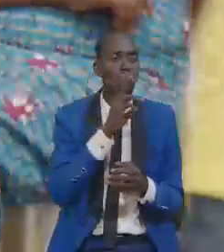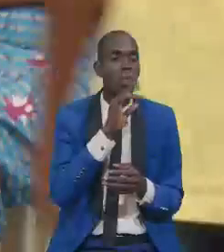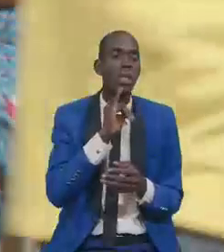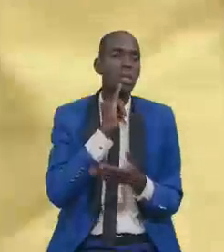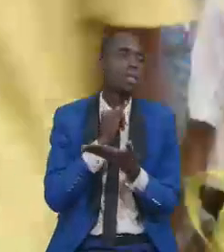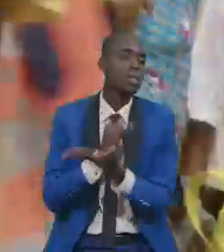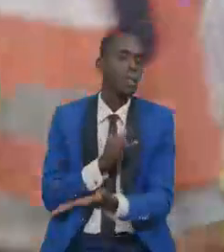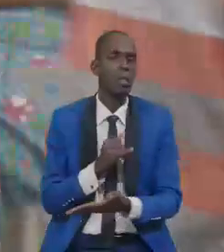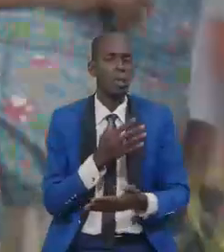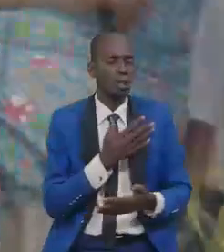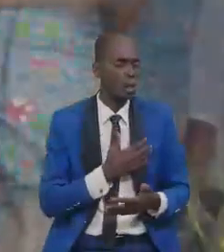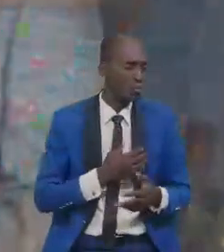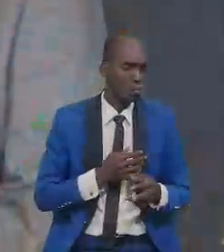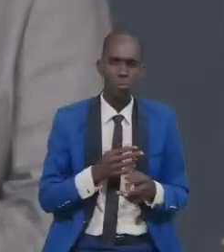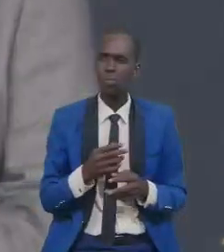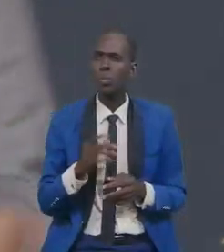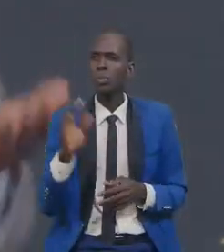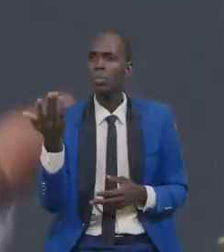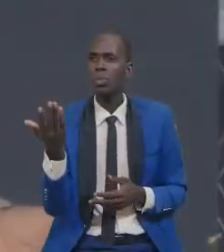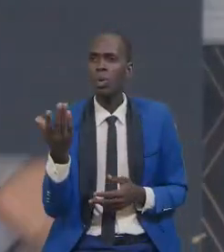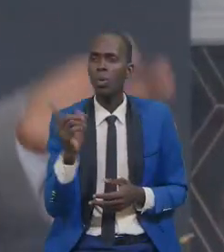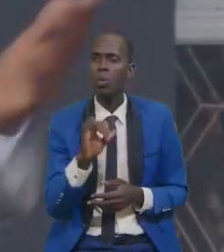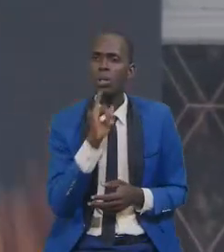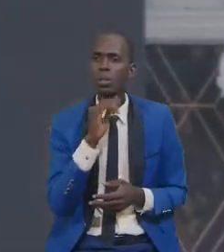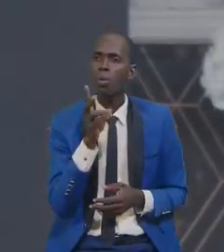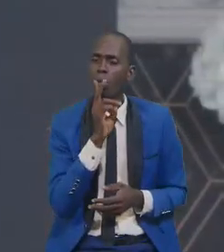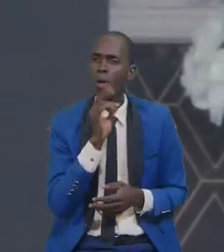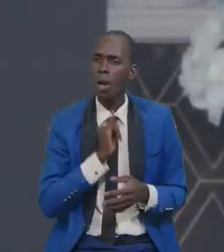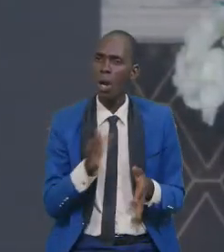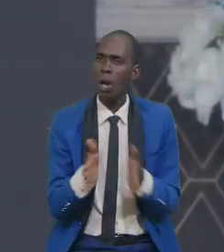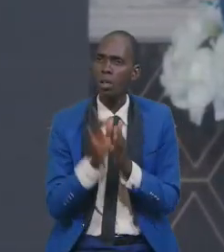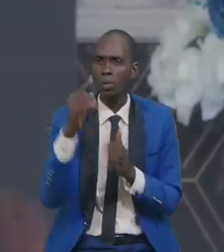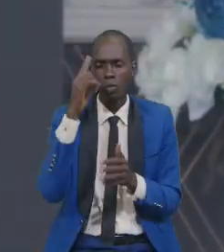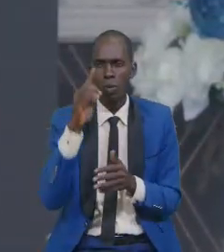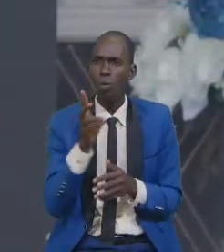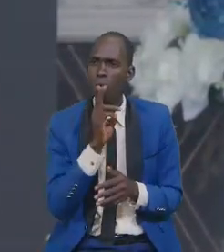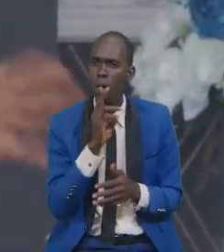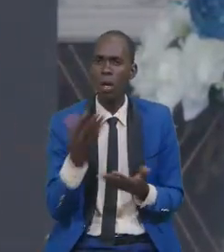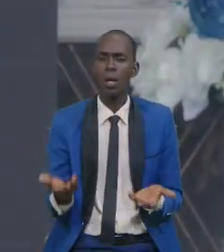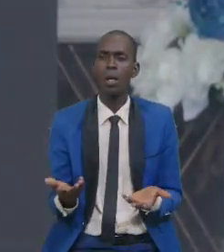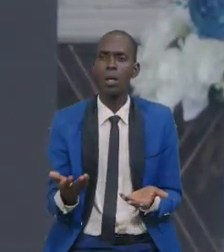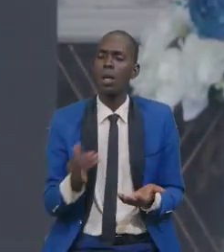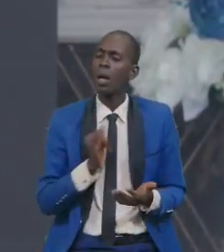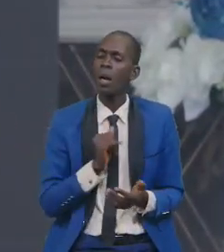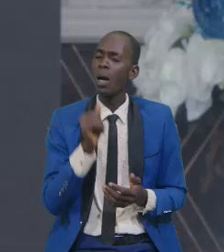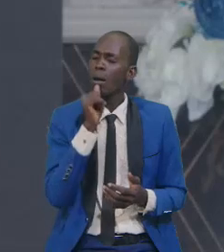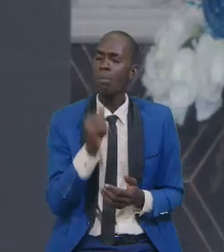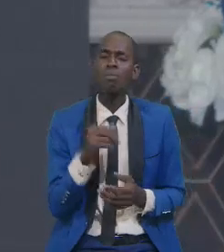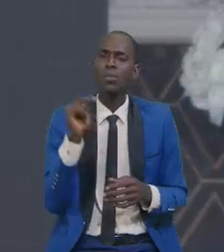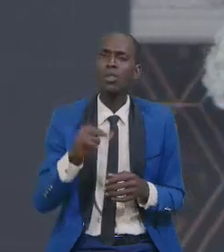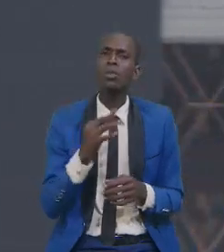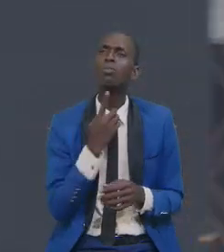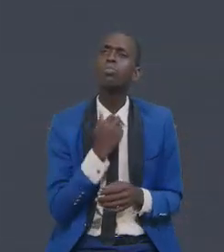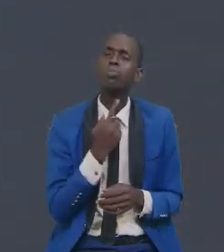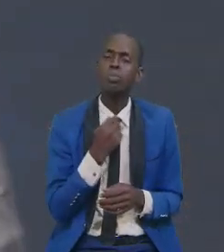You say, darling, what's happening? I asked for cold water. I'm dying of thirst. And darling